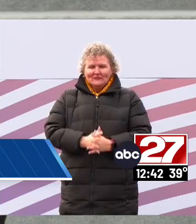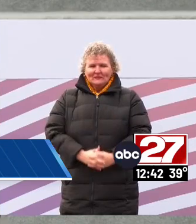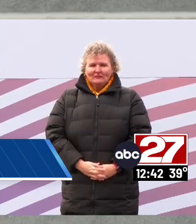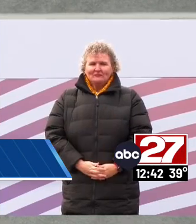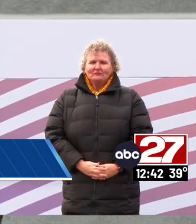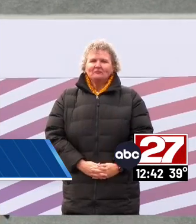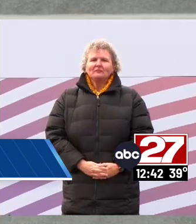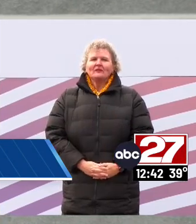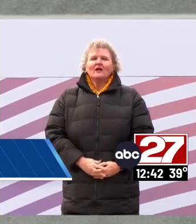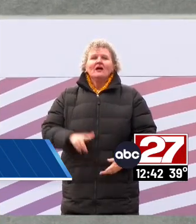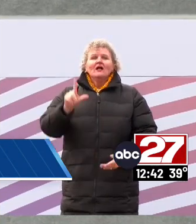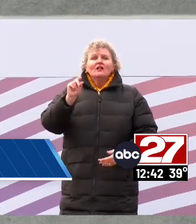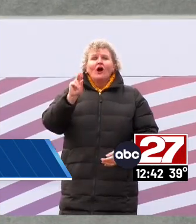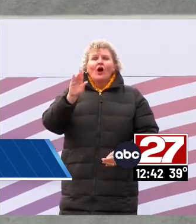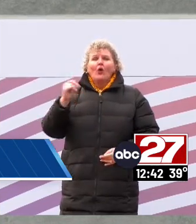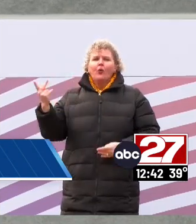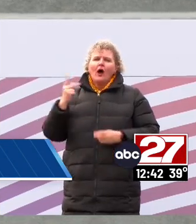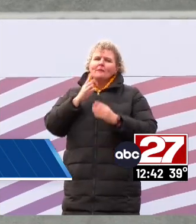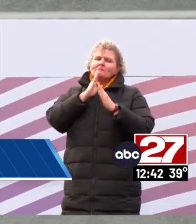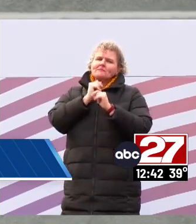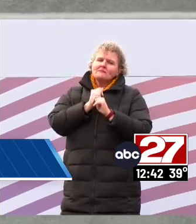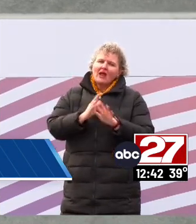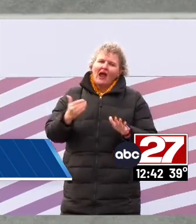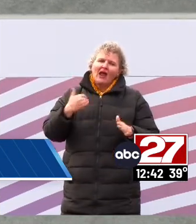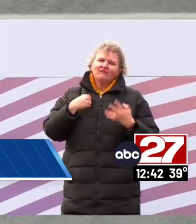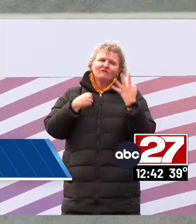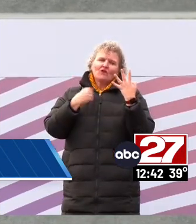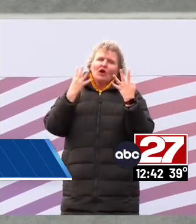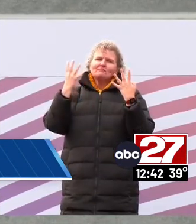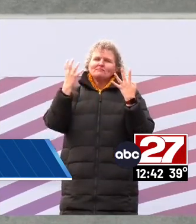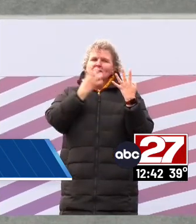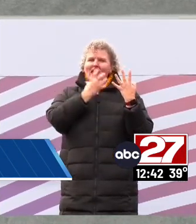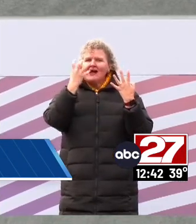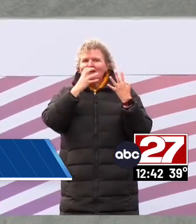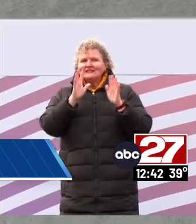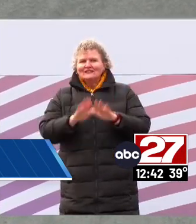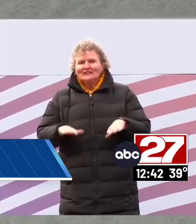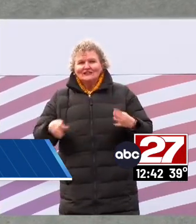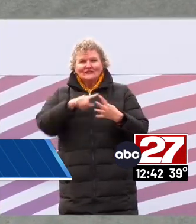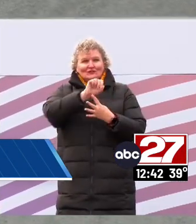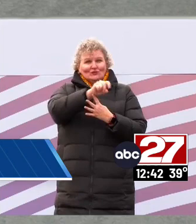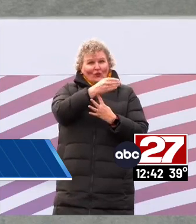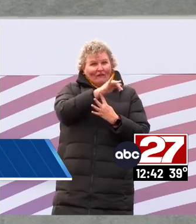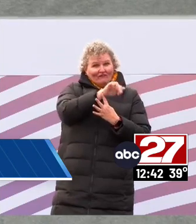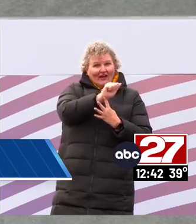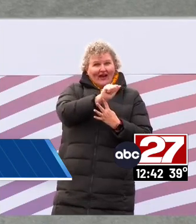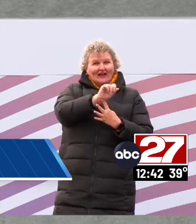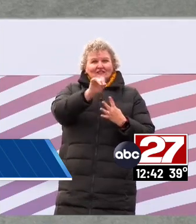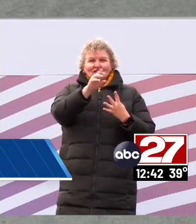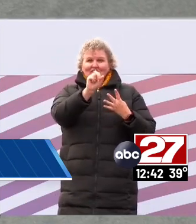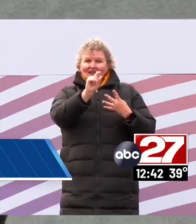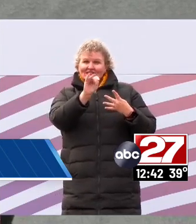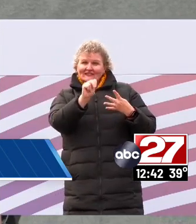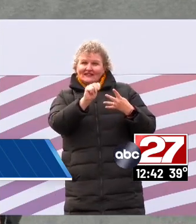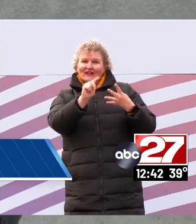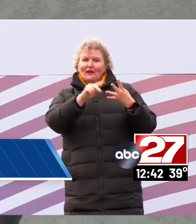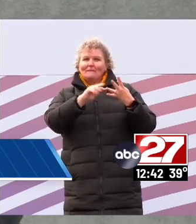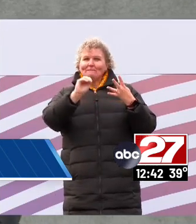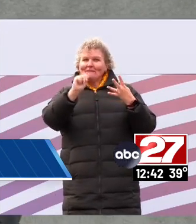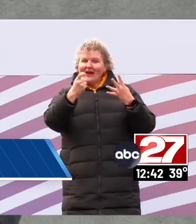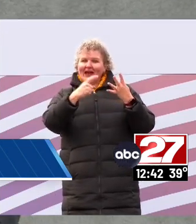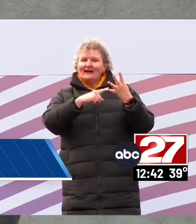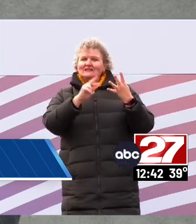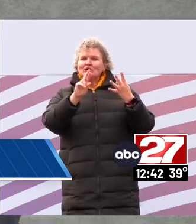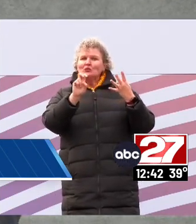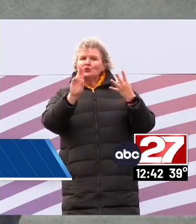Lori and I are blessed with four amazing children, Sophia, Jonah, Max, and Reuben.